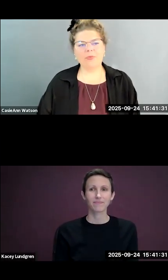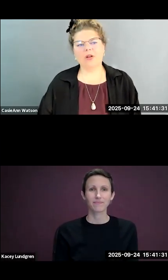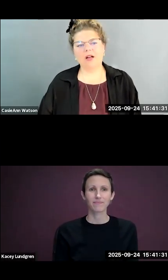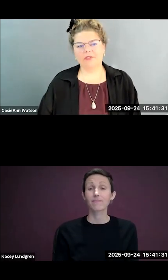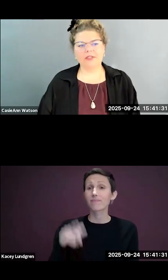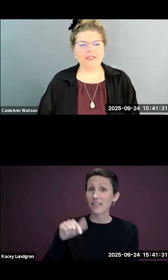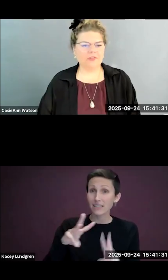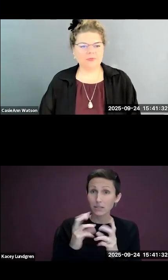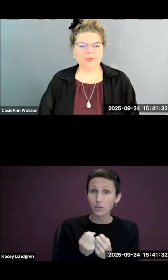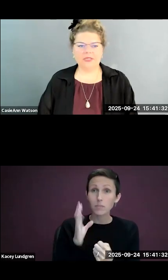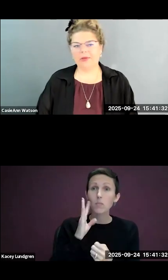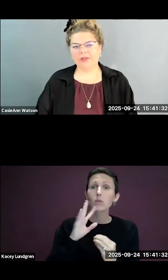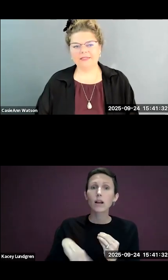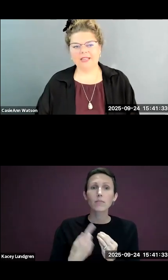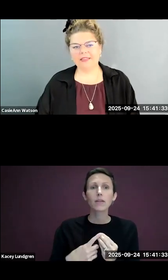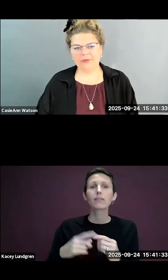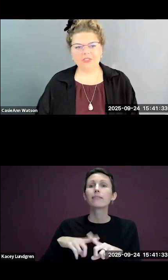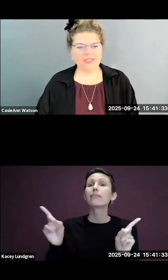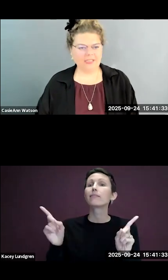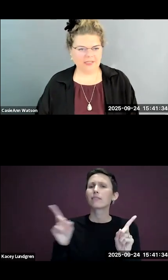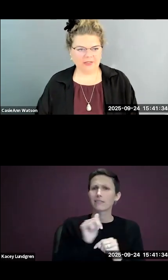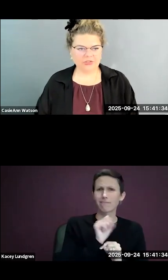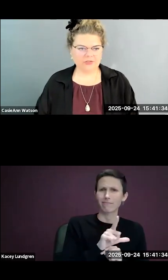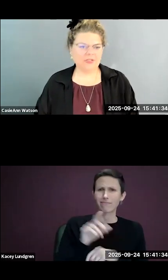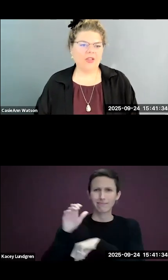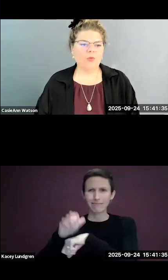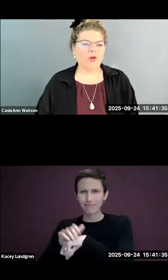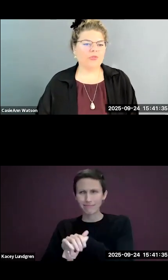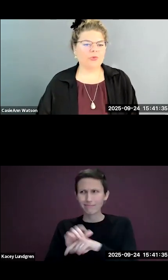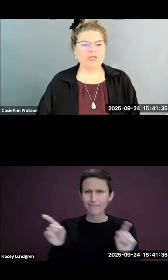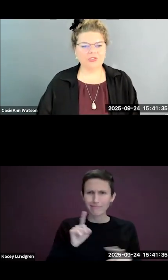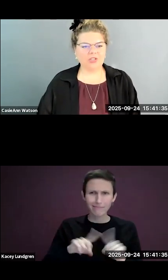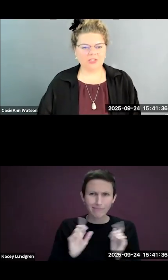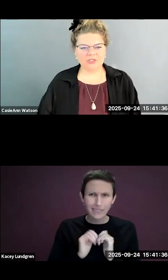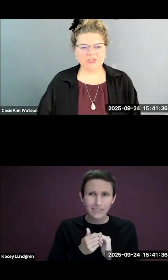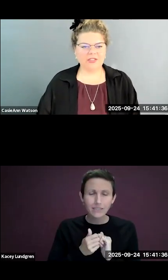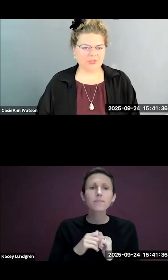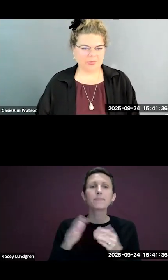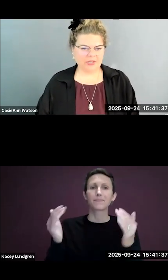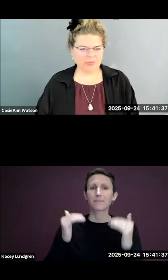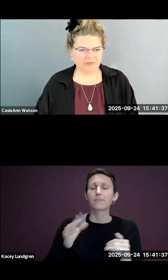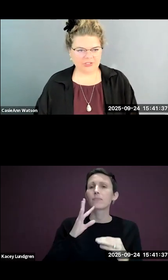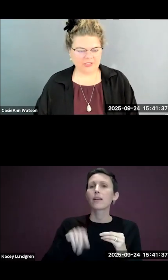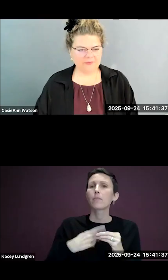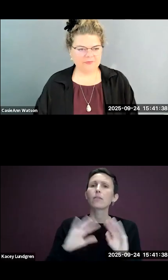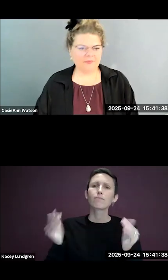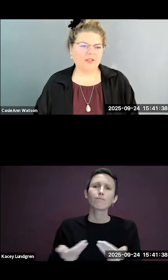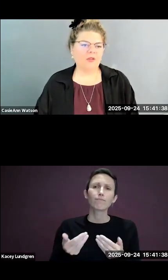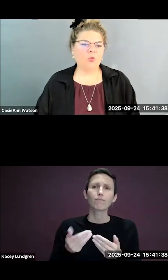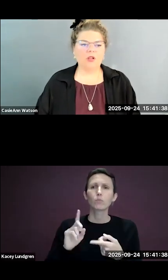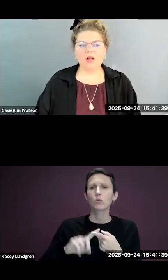This workshop will cover the difference between American Sign Language and English. We'll go through an introduction to the interpreting